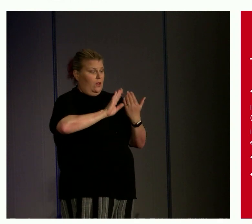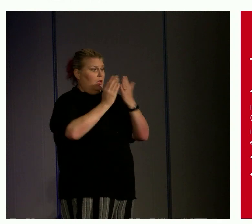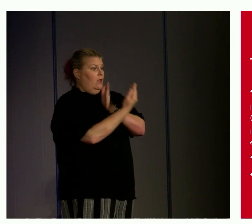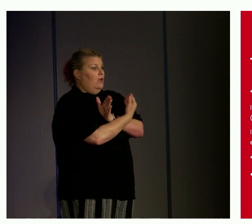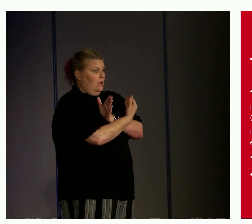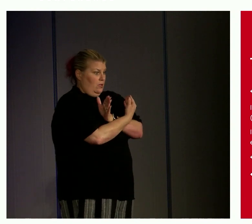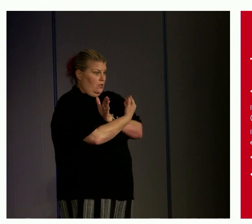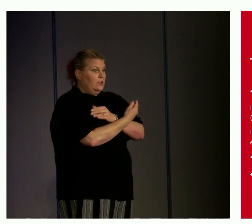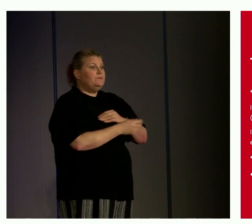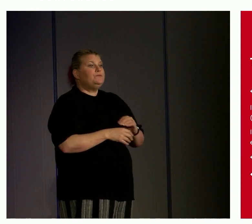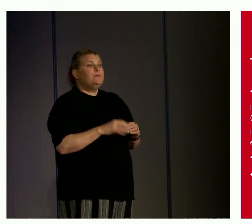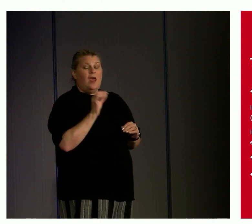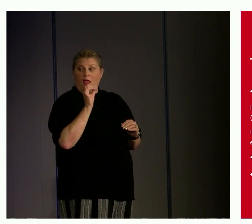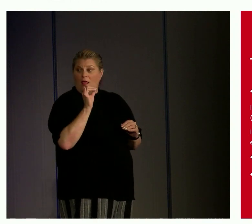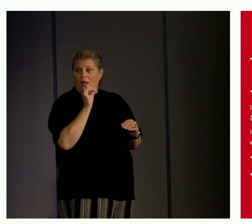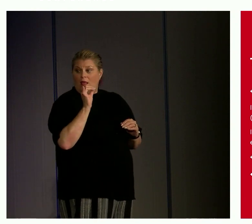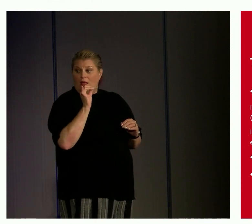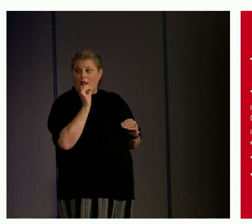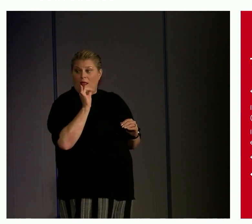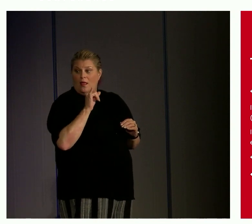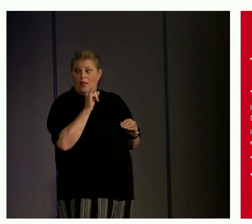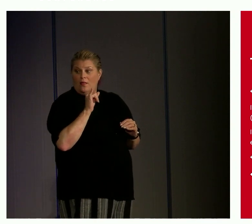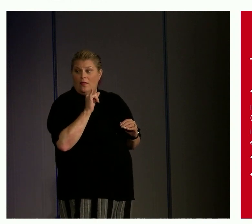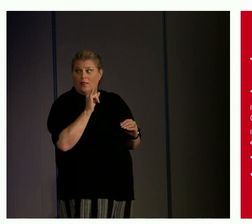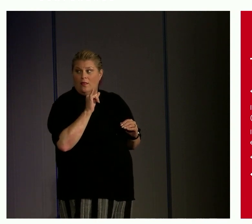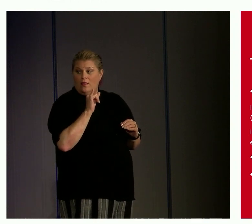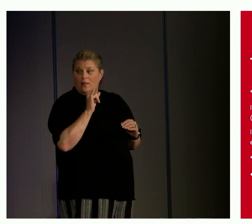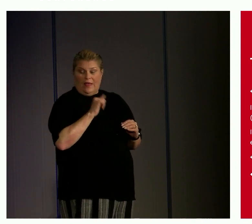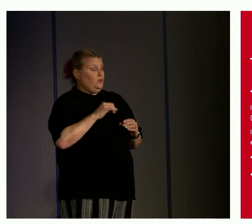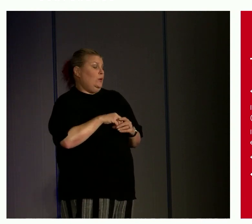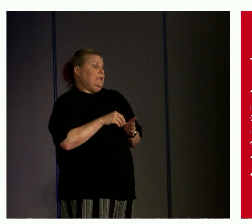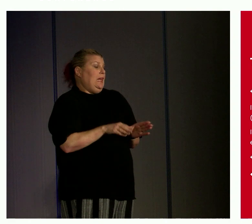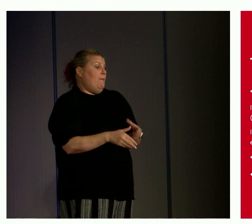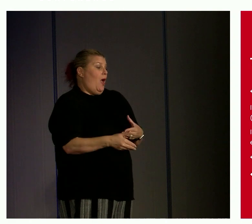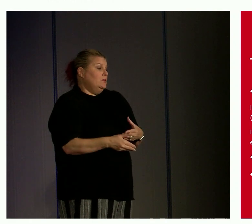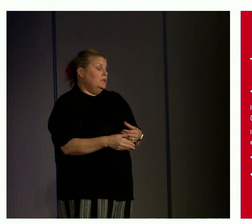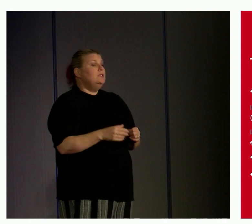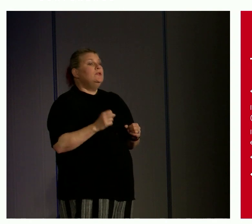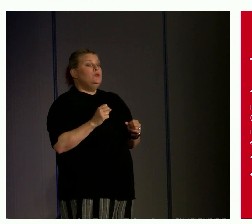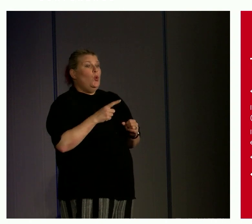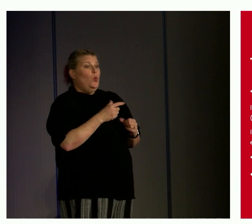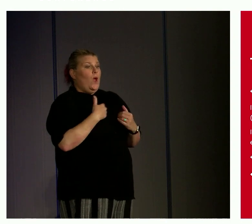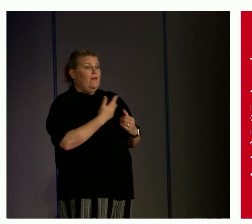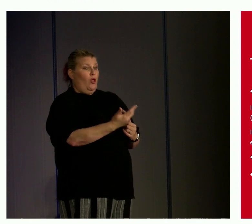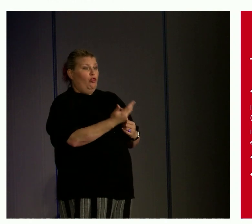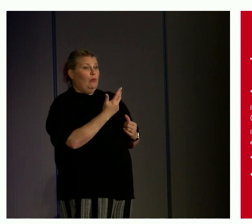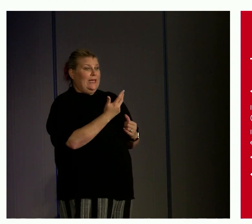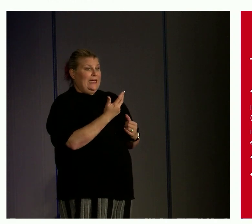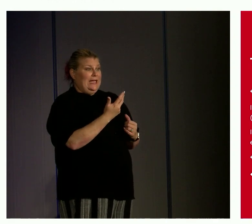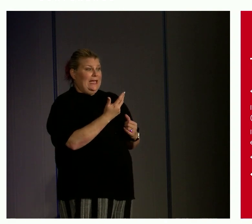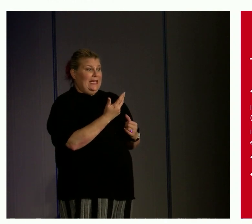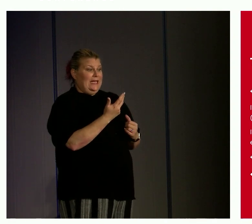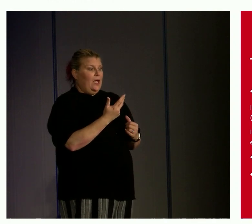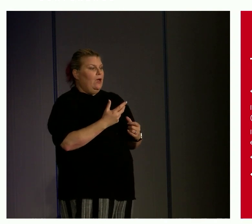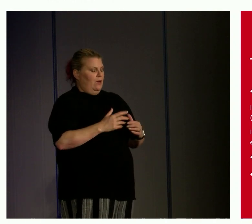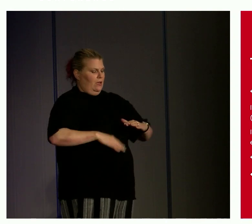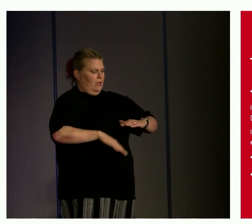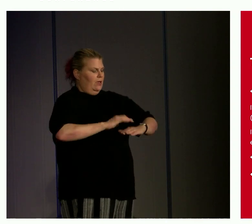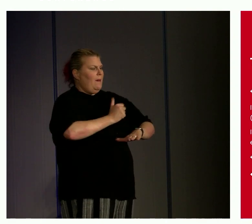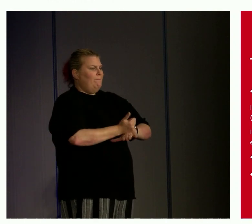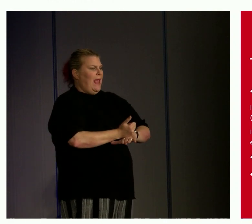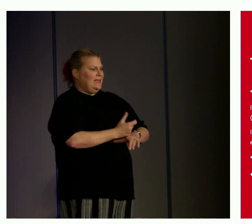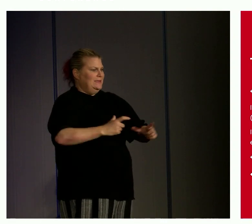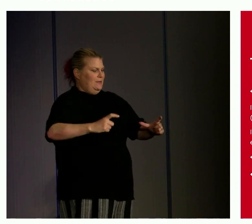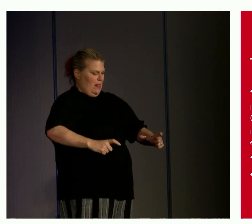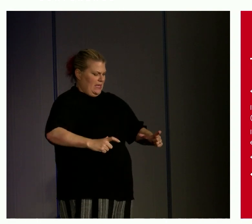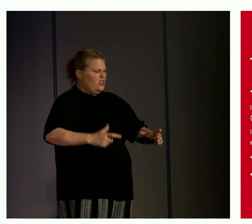the screen, and that's what is in this box. So you have 3 base plates, quite large